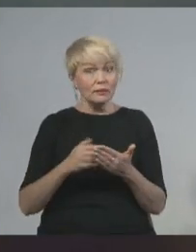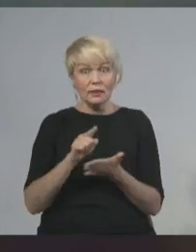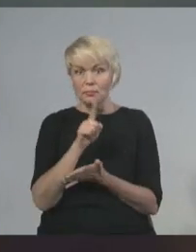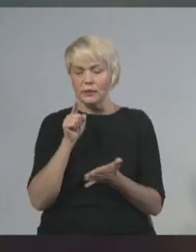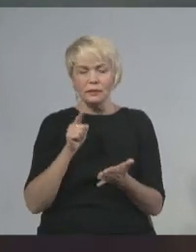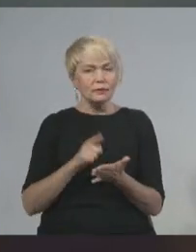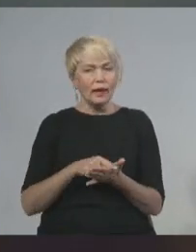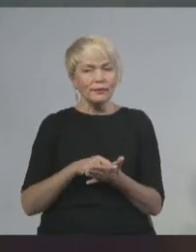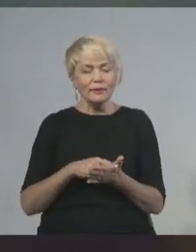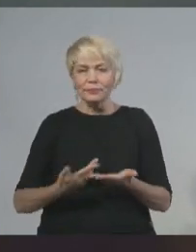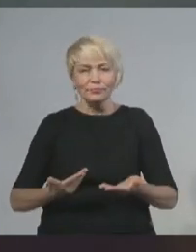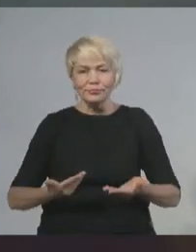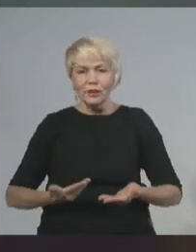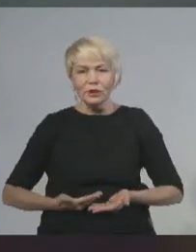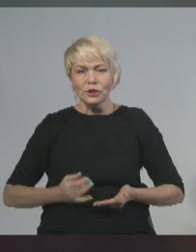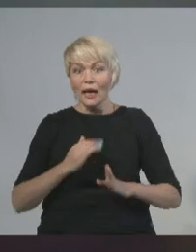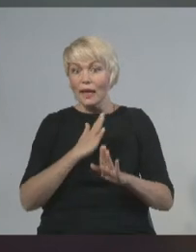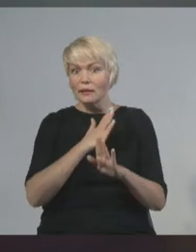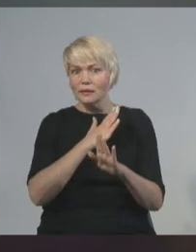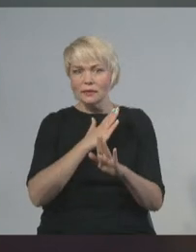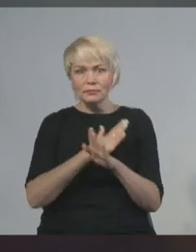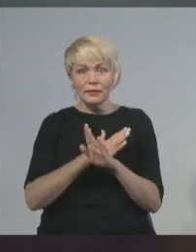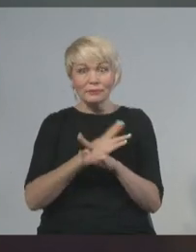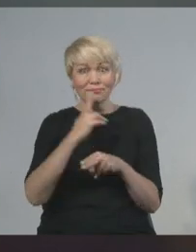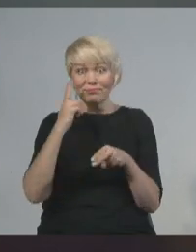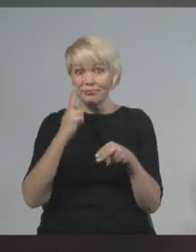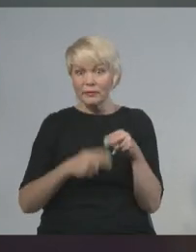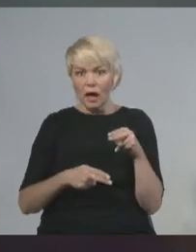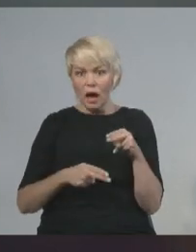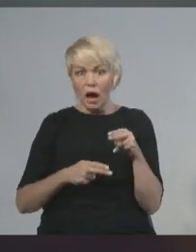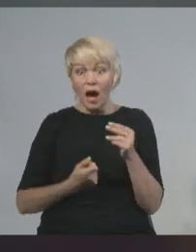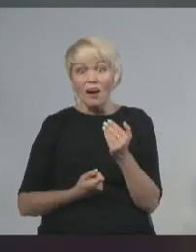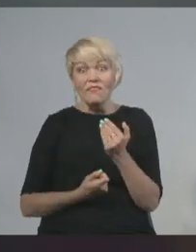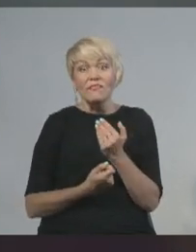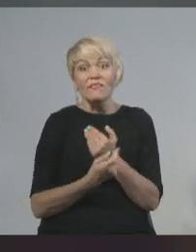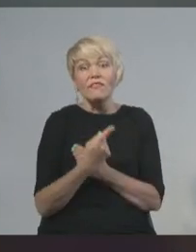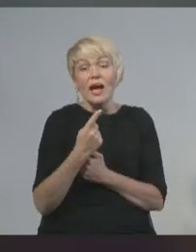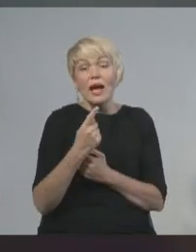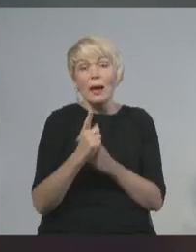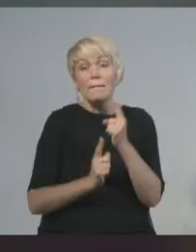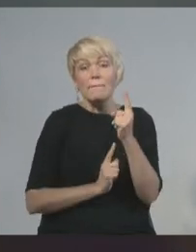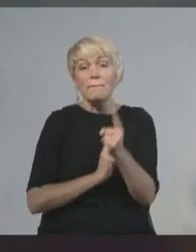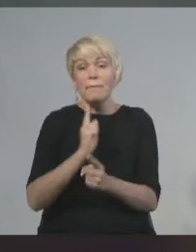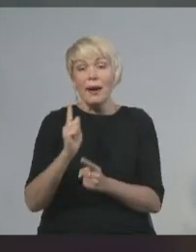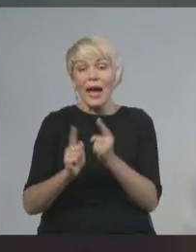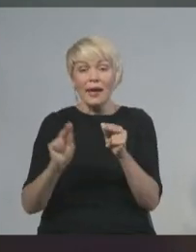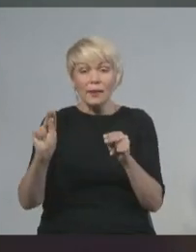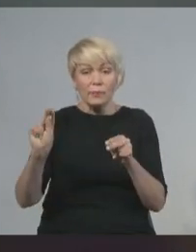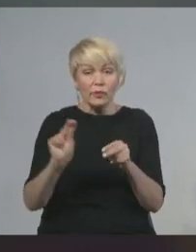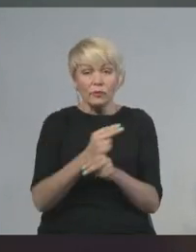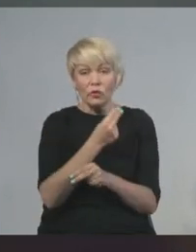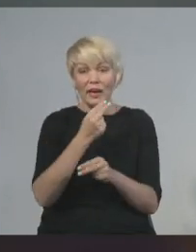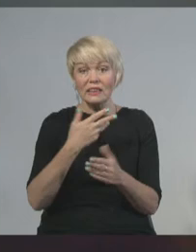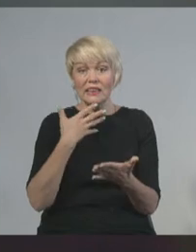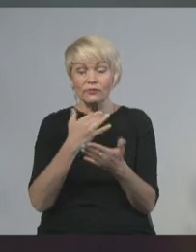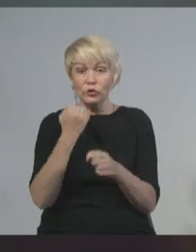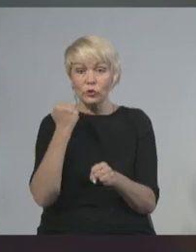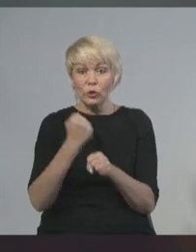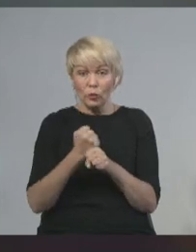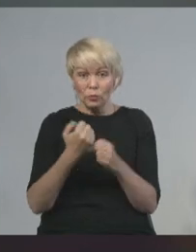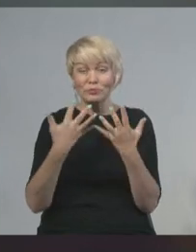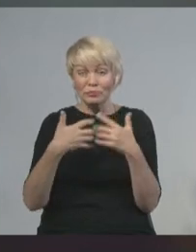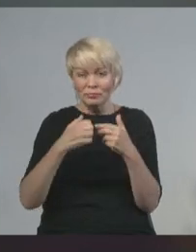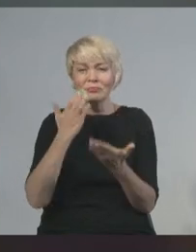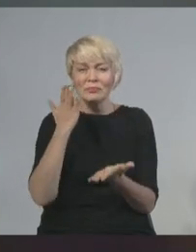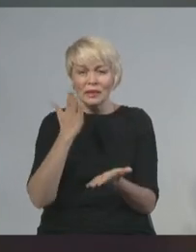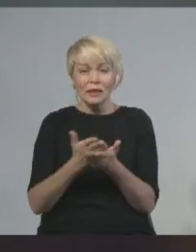and first it seemed that it was a life-or-death question but then it turned out that the mechanisms of how to change your works or